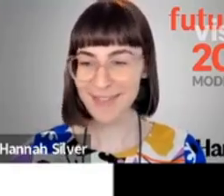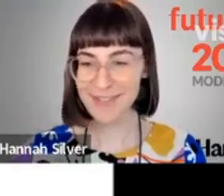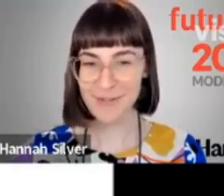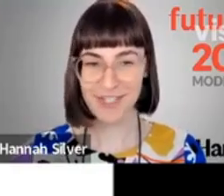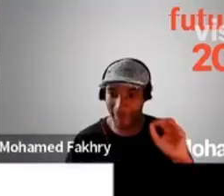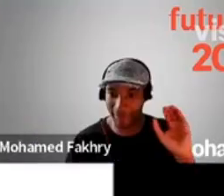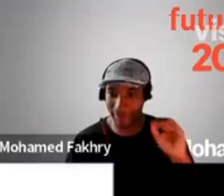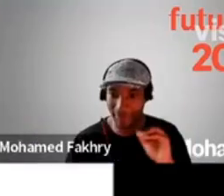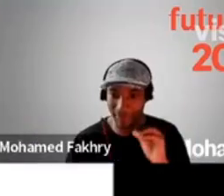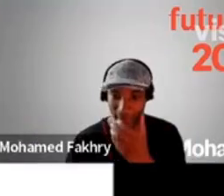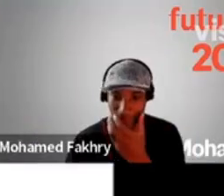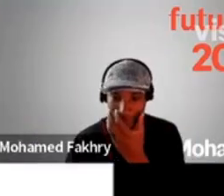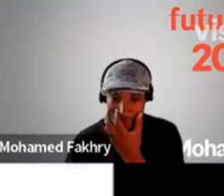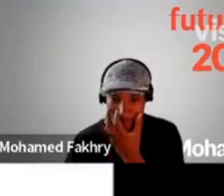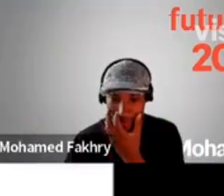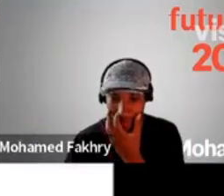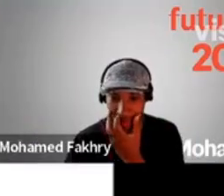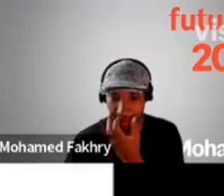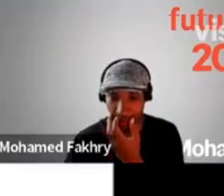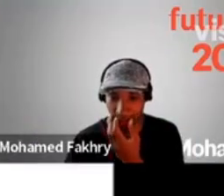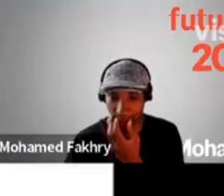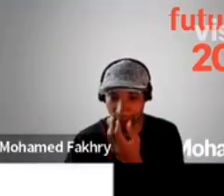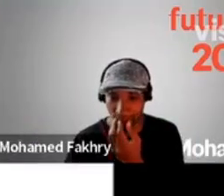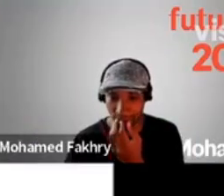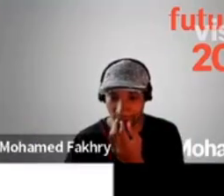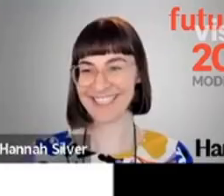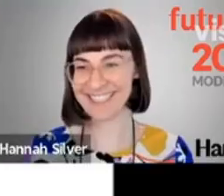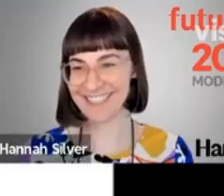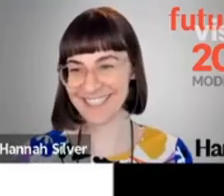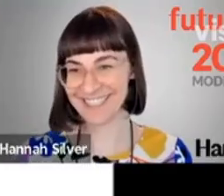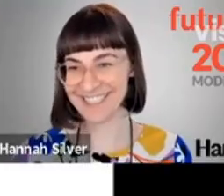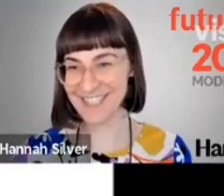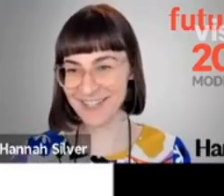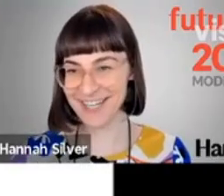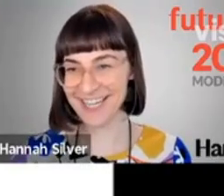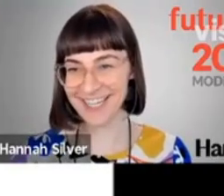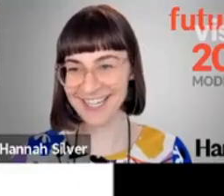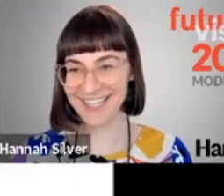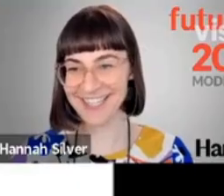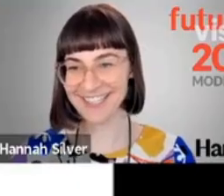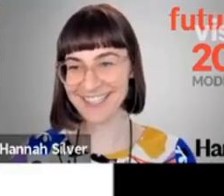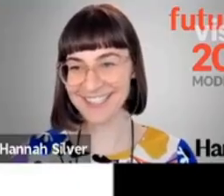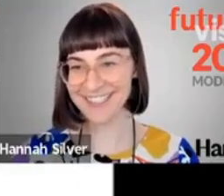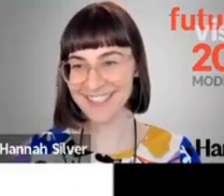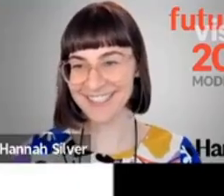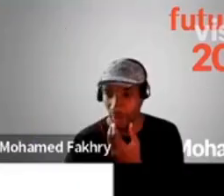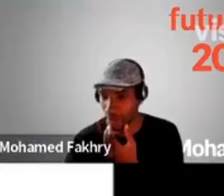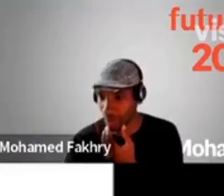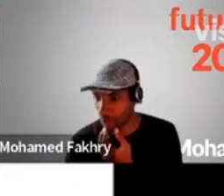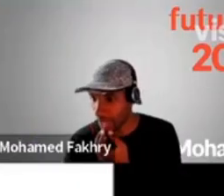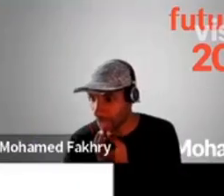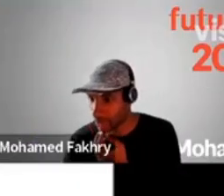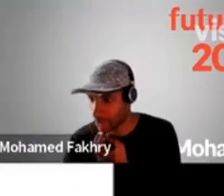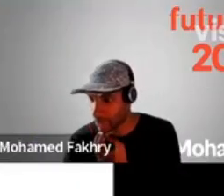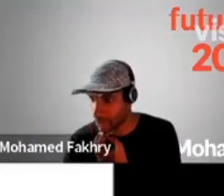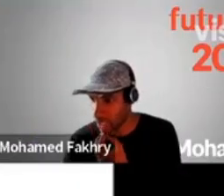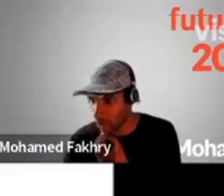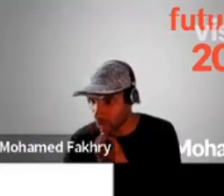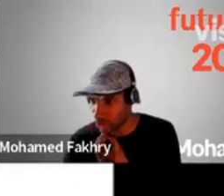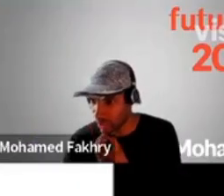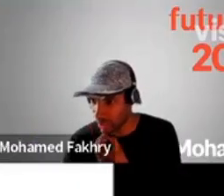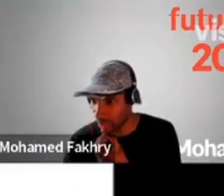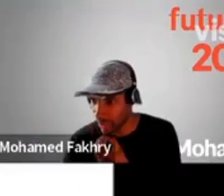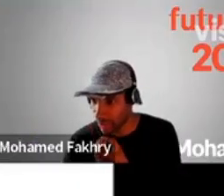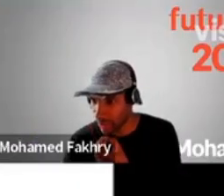So Catherine's question. Oh, go ahead, Mom. Yeah, so I wanted to answer the